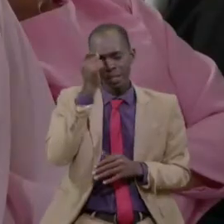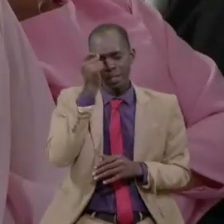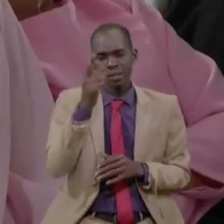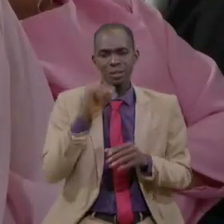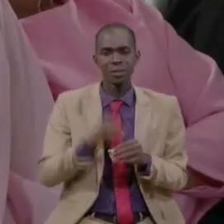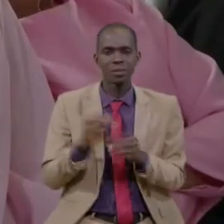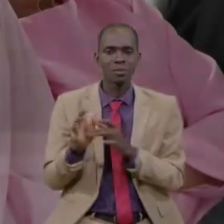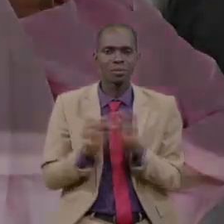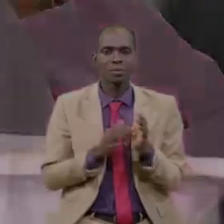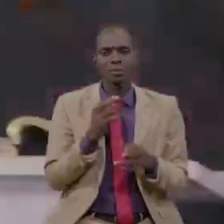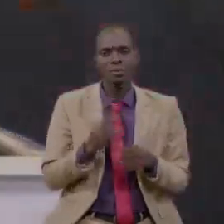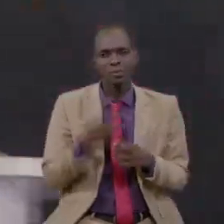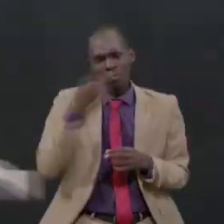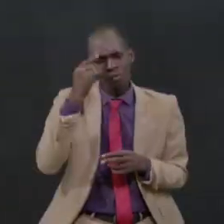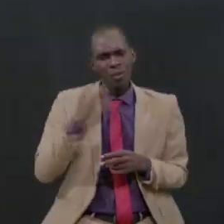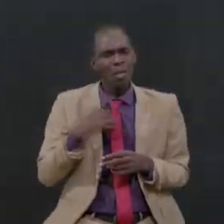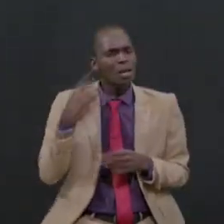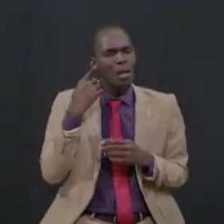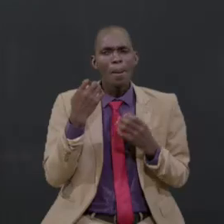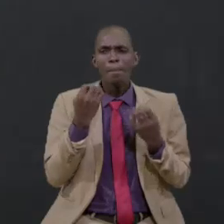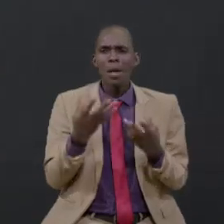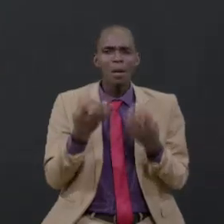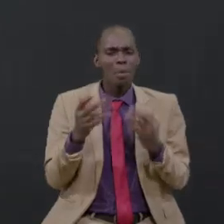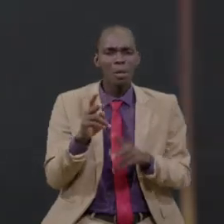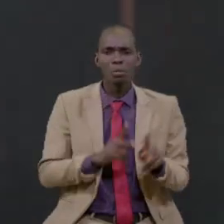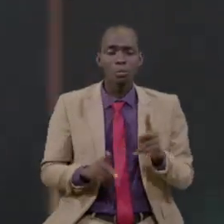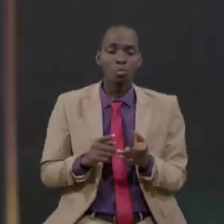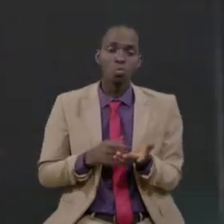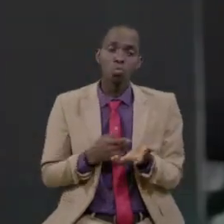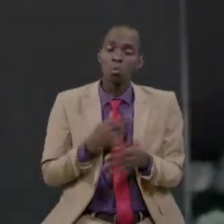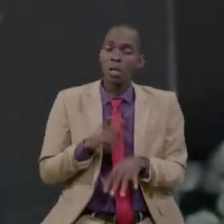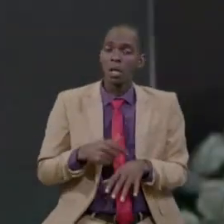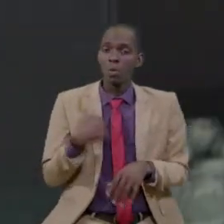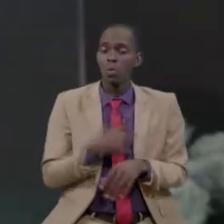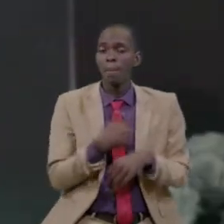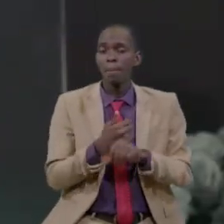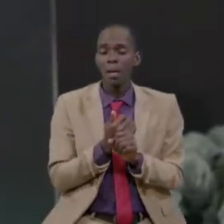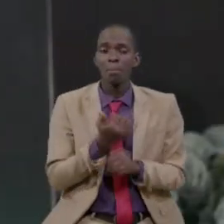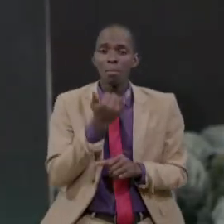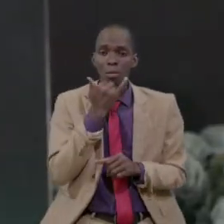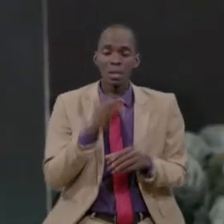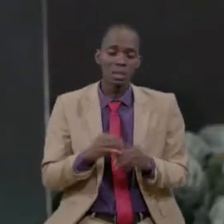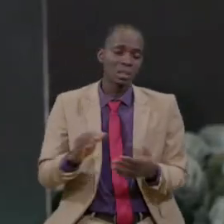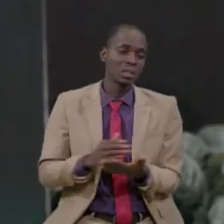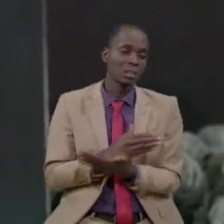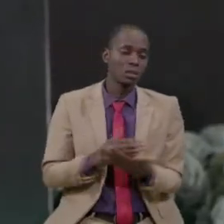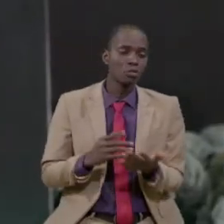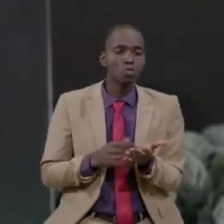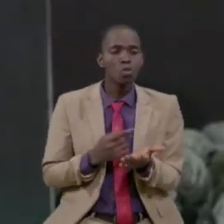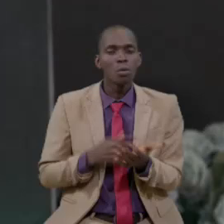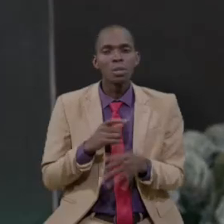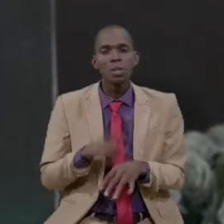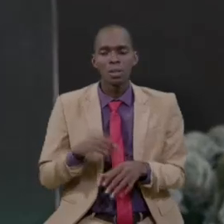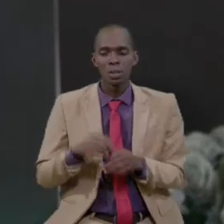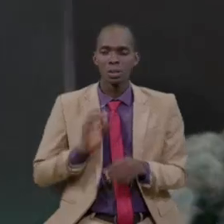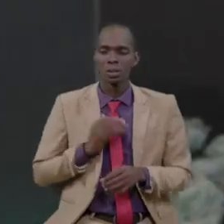hear many people, sometimes we make mistakes in our singing. Sometimes mistake in our preaching.